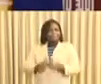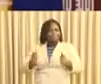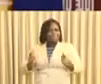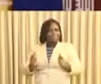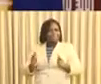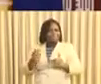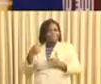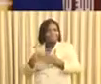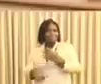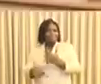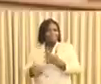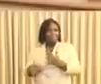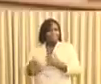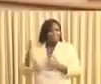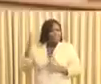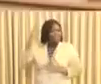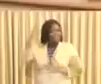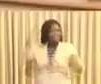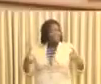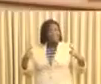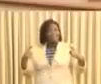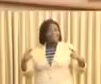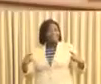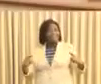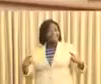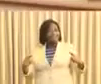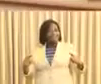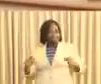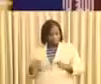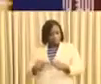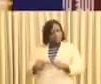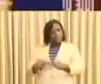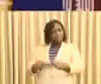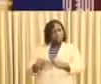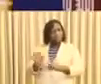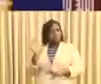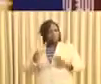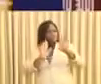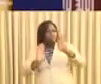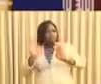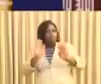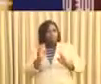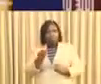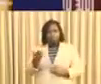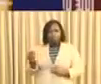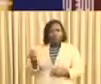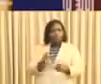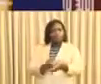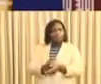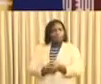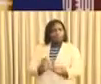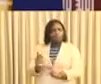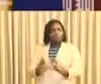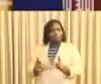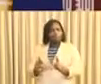Unhappily, there continues to be the worrying news of a few Ghanaians aiding some West African nationals